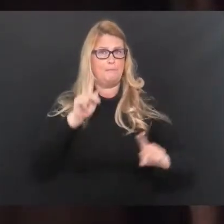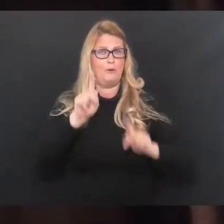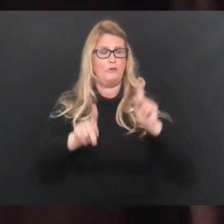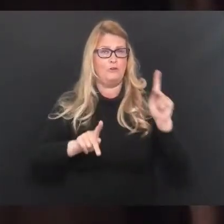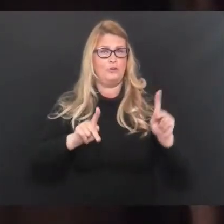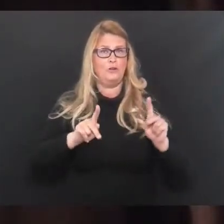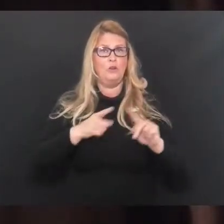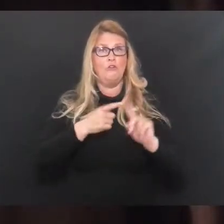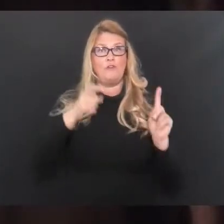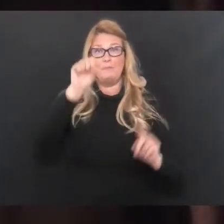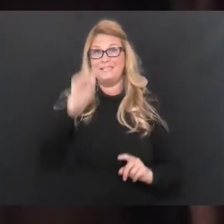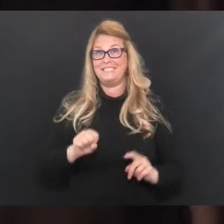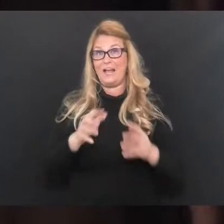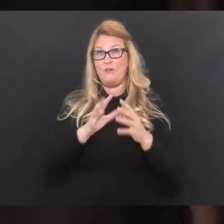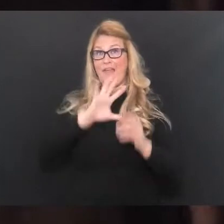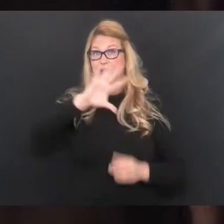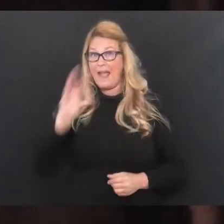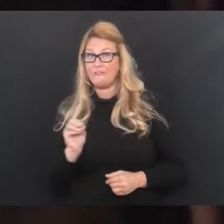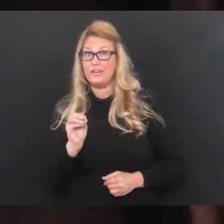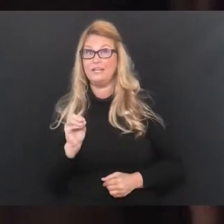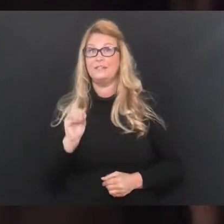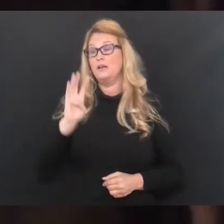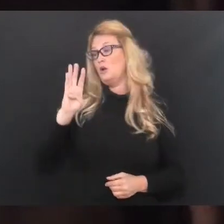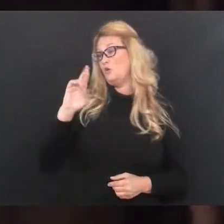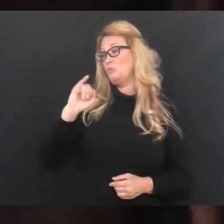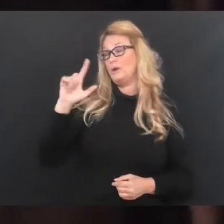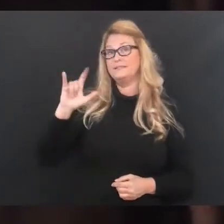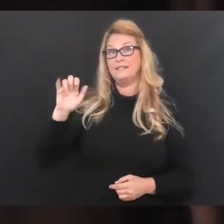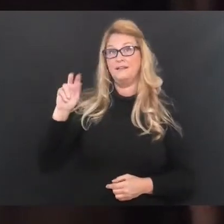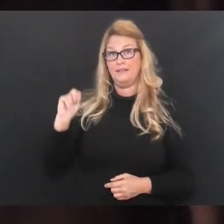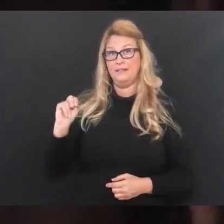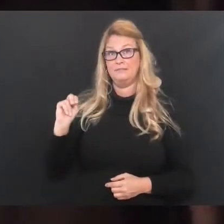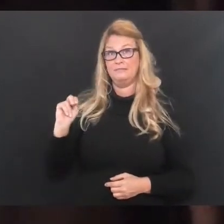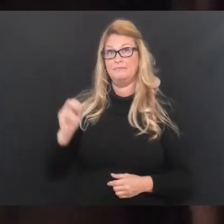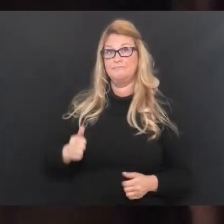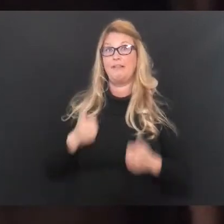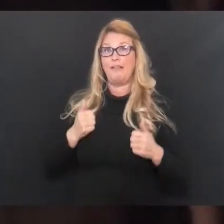the South African and the Brazilian variant in real life settings.